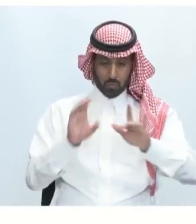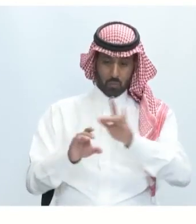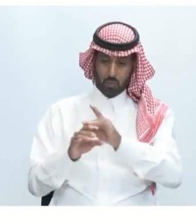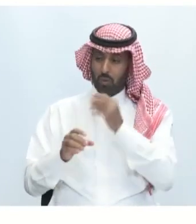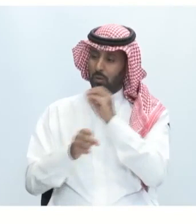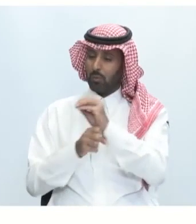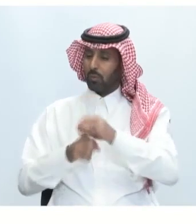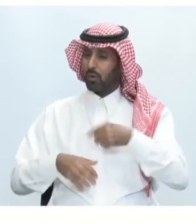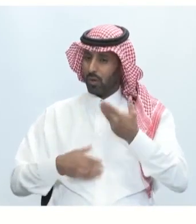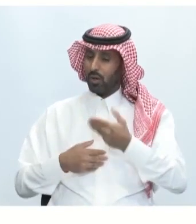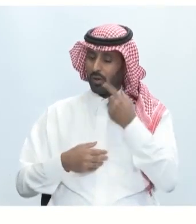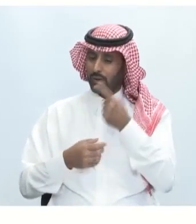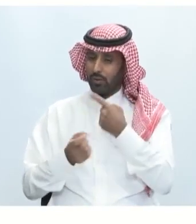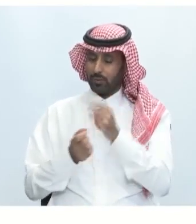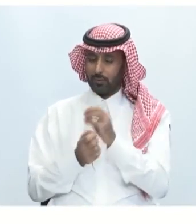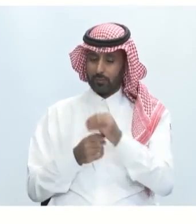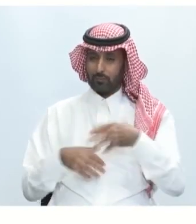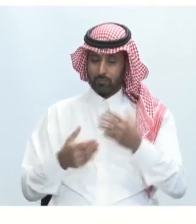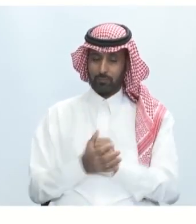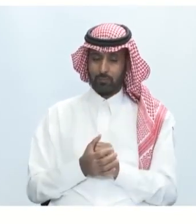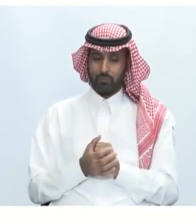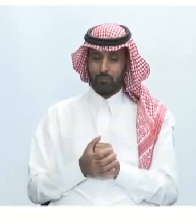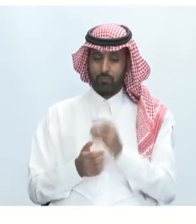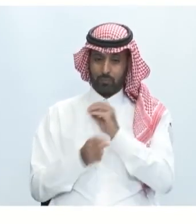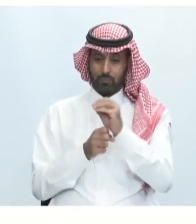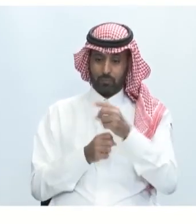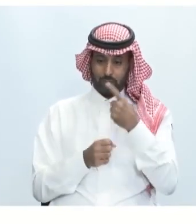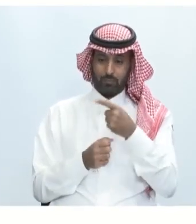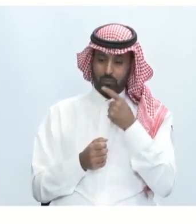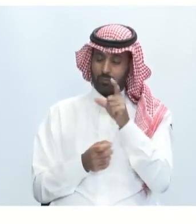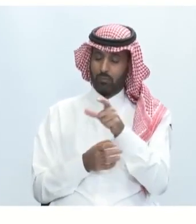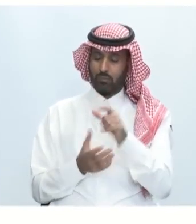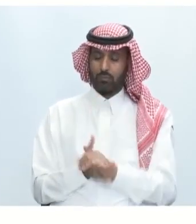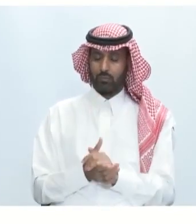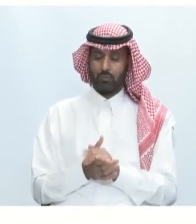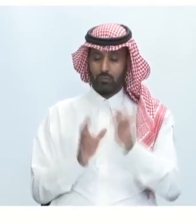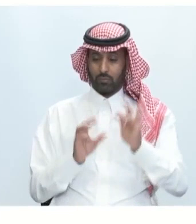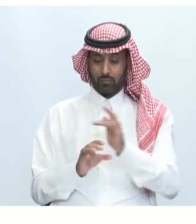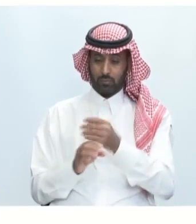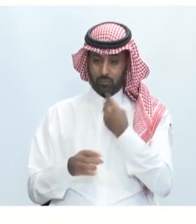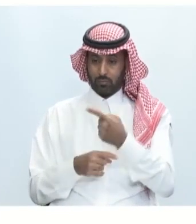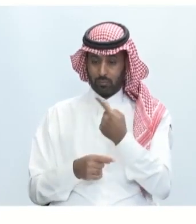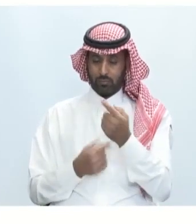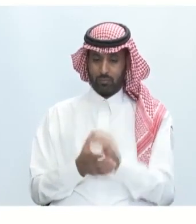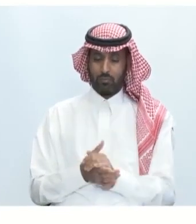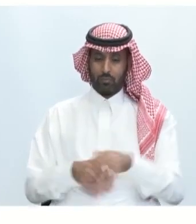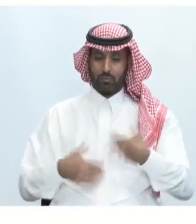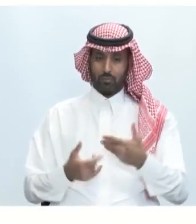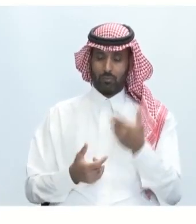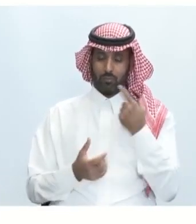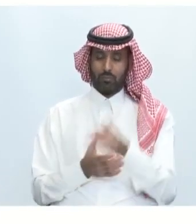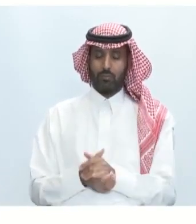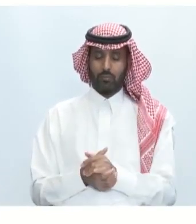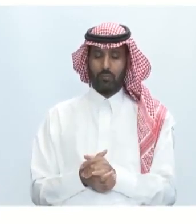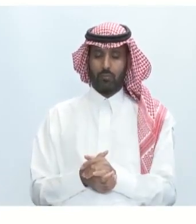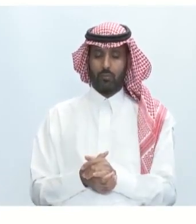joke. And the second one, the comedian told a joke to the audience. To the audience. So the audience here